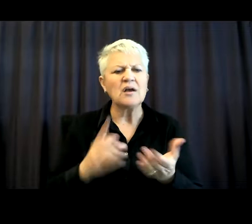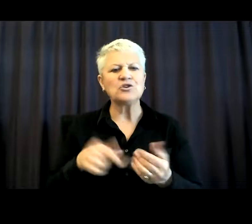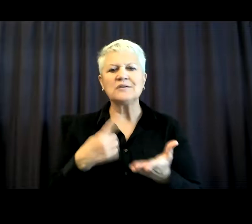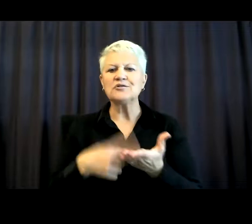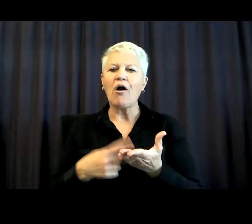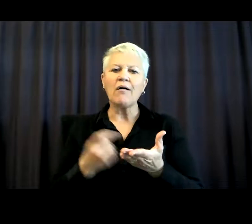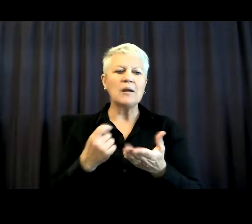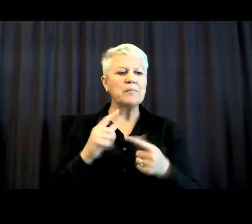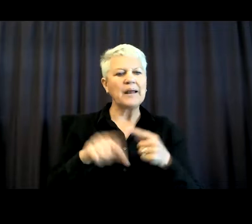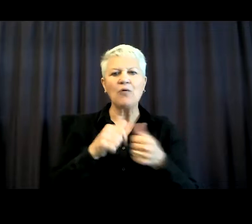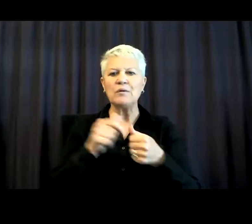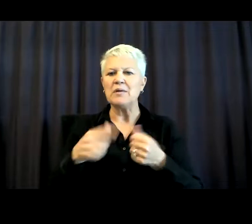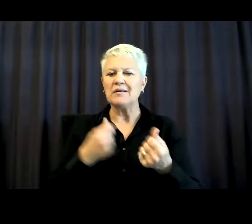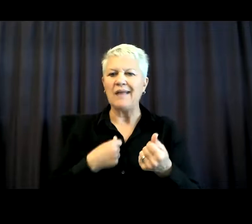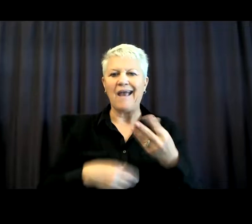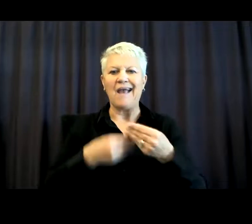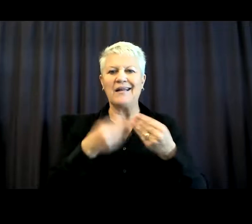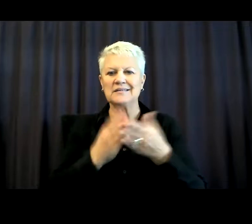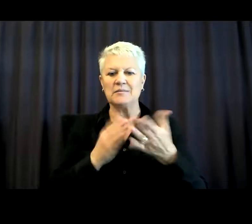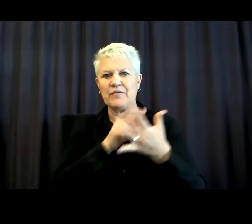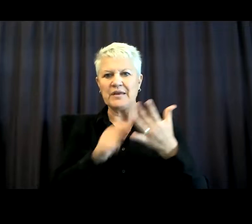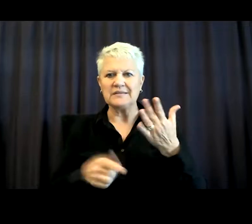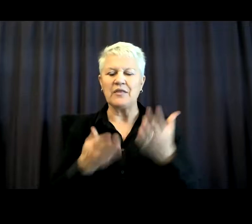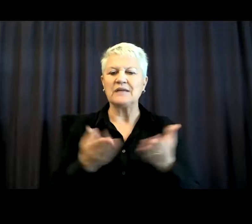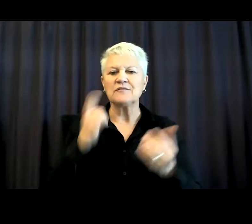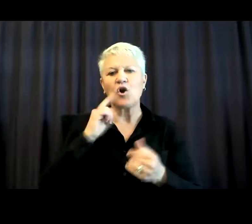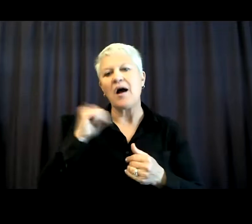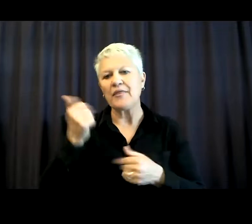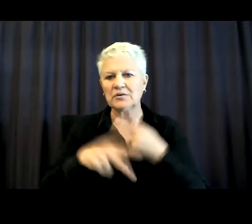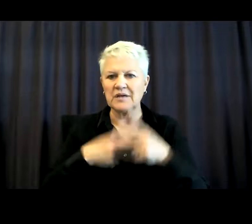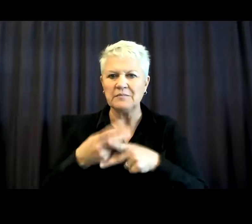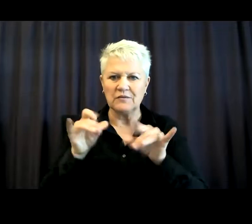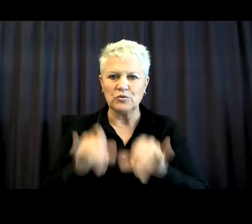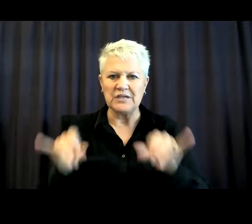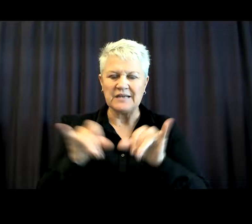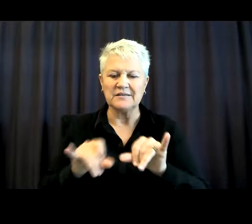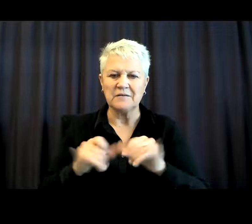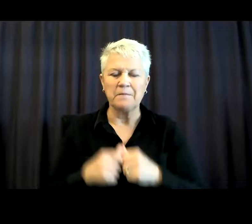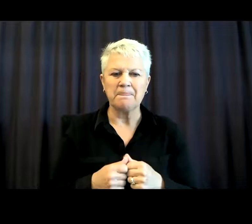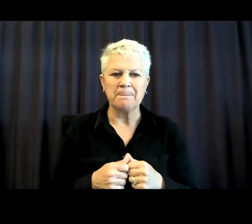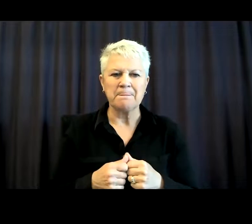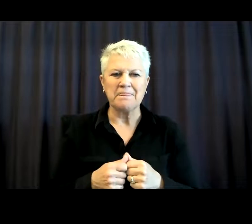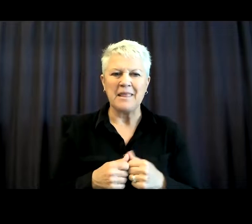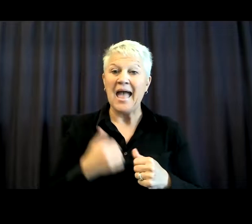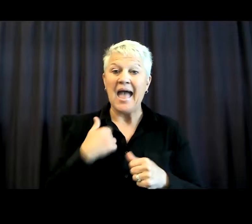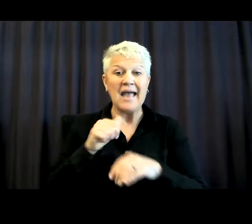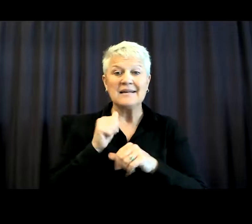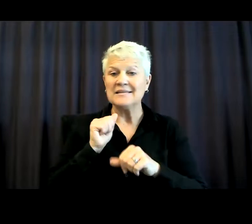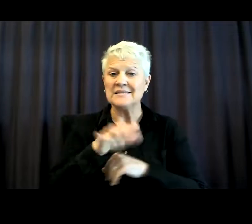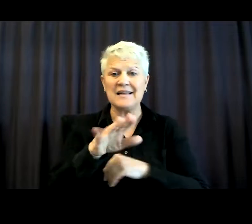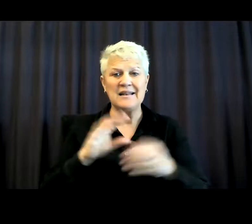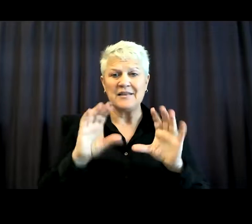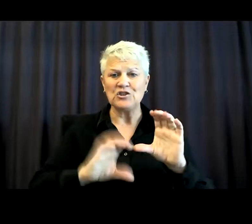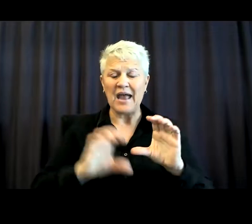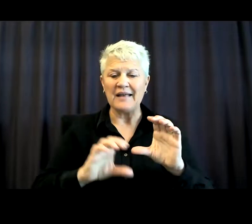about how you may have infused some of these things into some other types of routines. And just send that through with the chat. So let's go